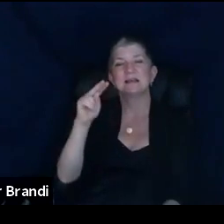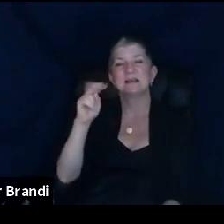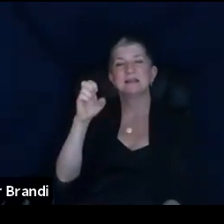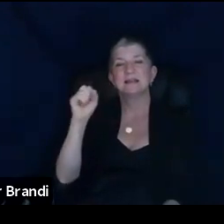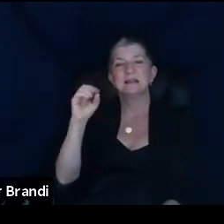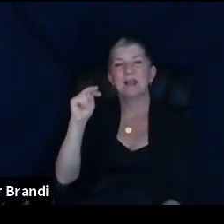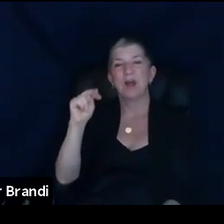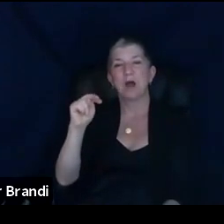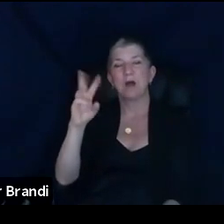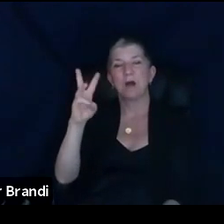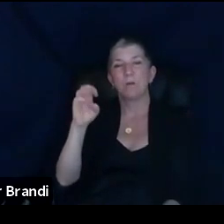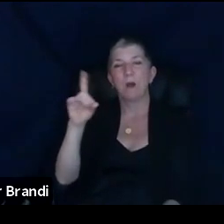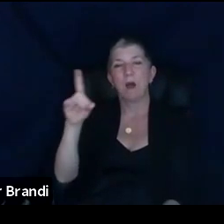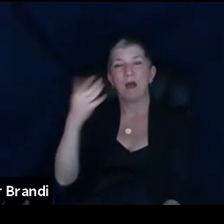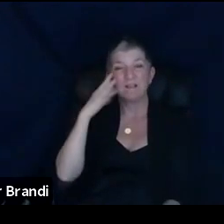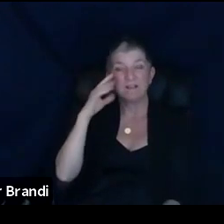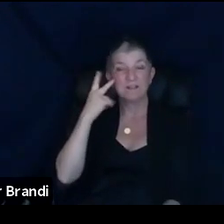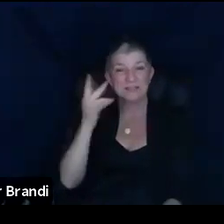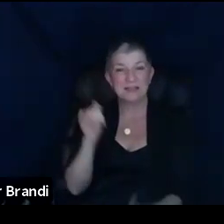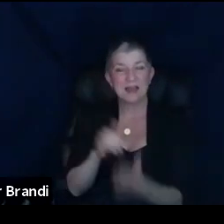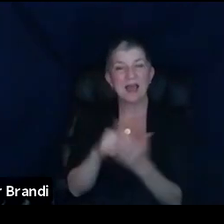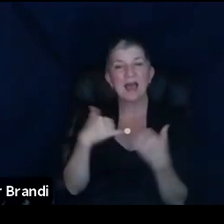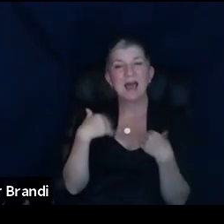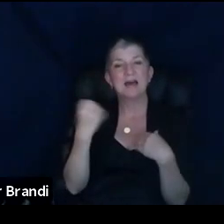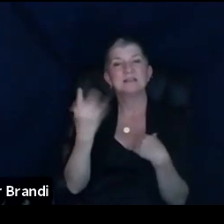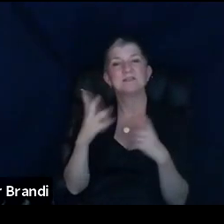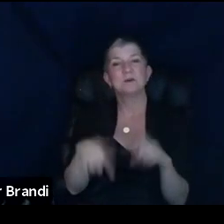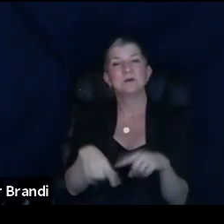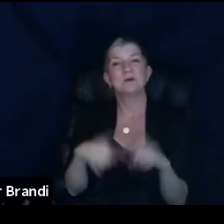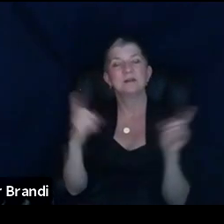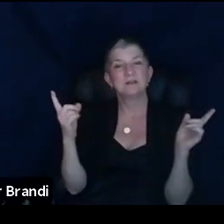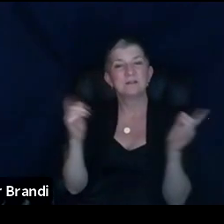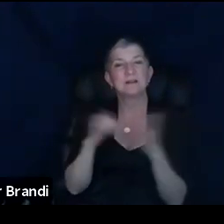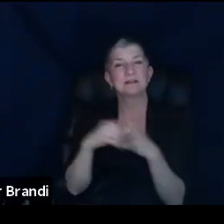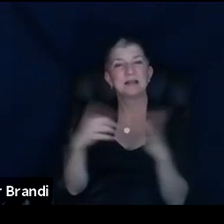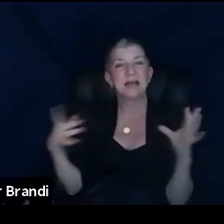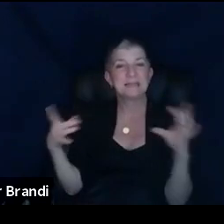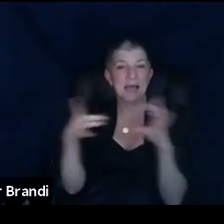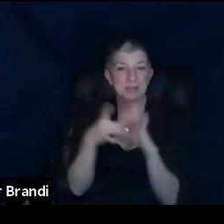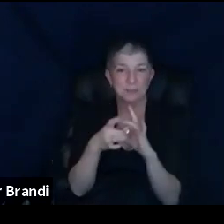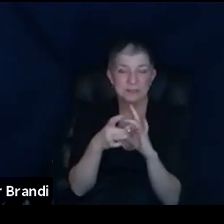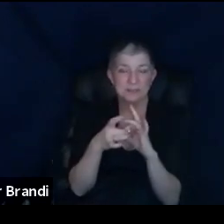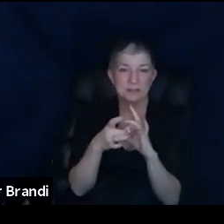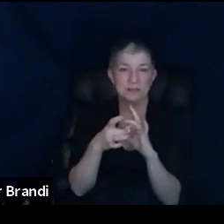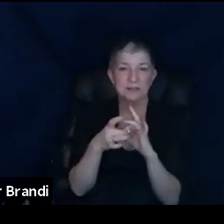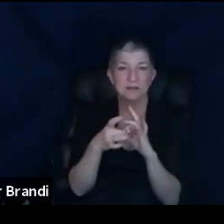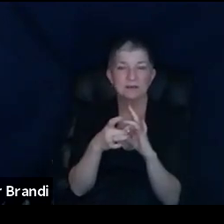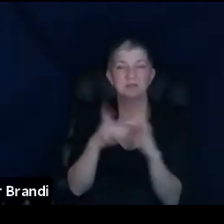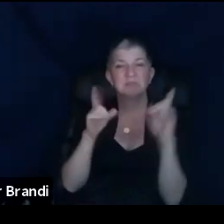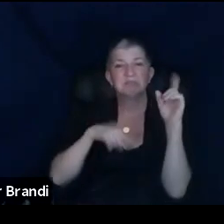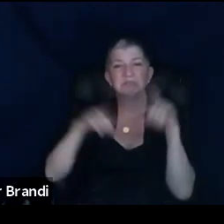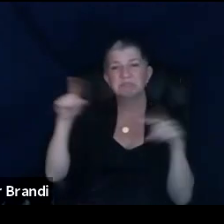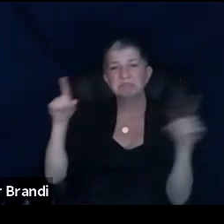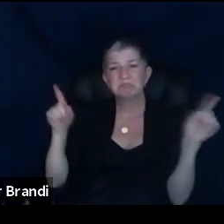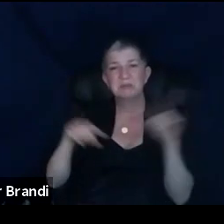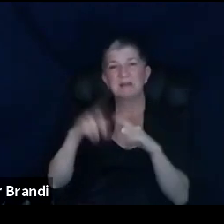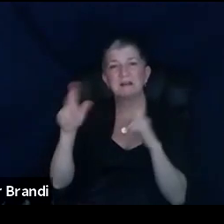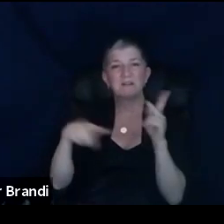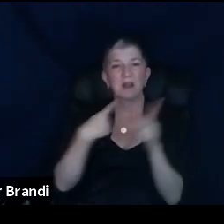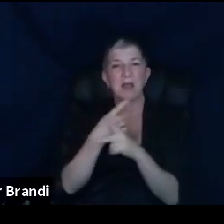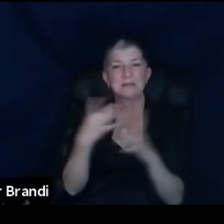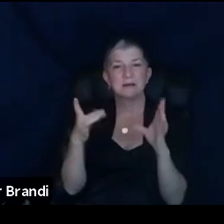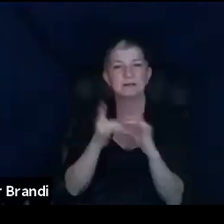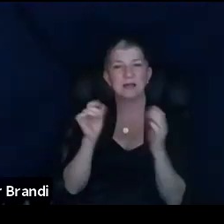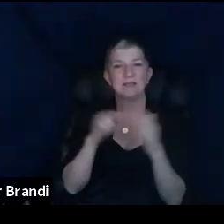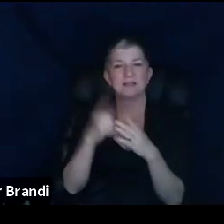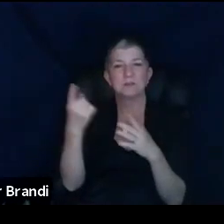anybody has seen it, it comes with a couple of different glass attachments. There's a variety of attachments you can get for it. This is the one I